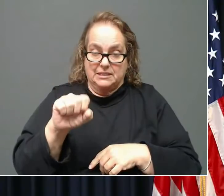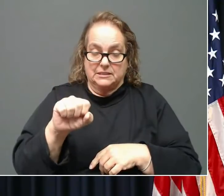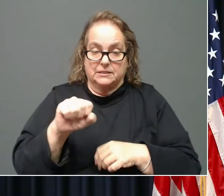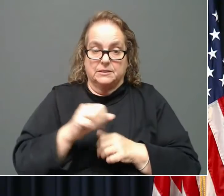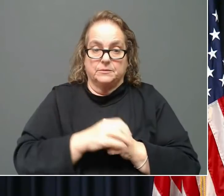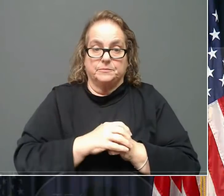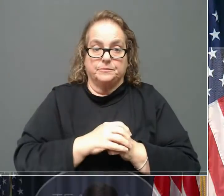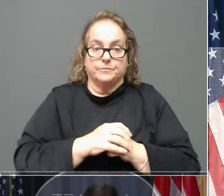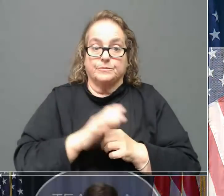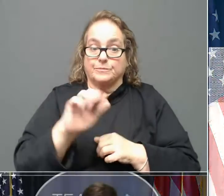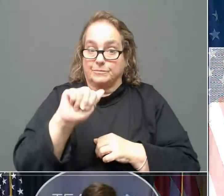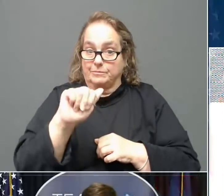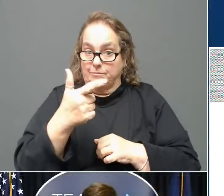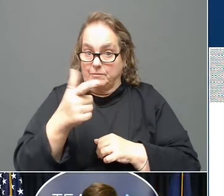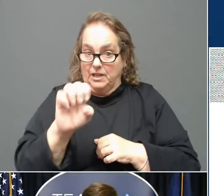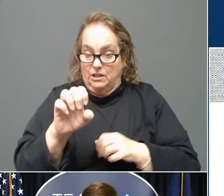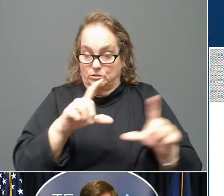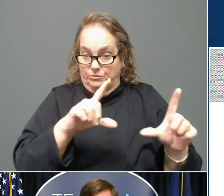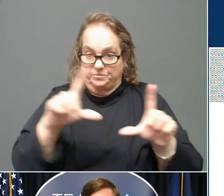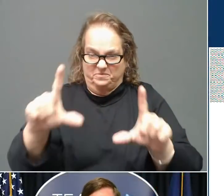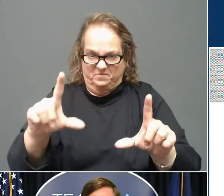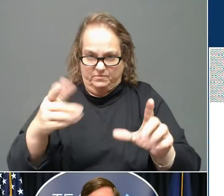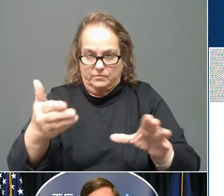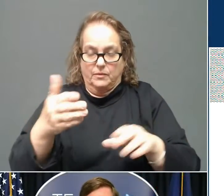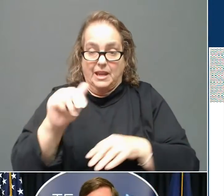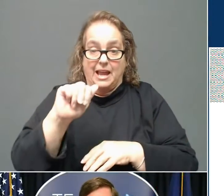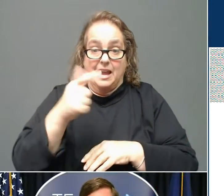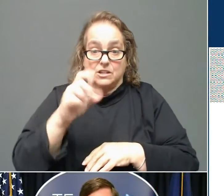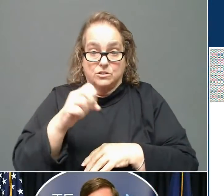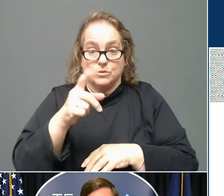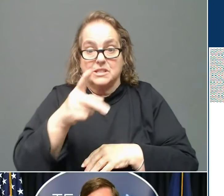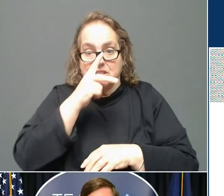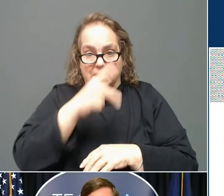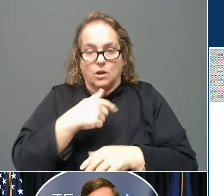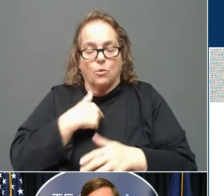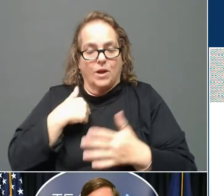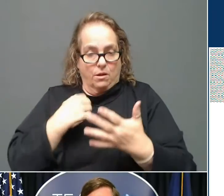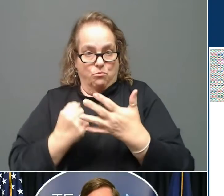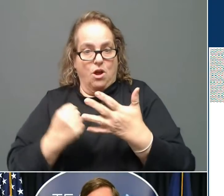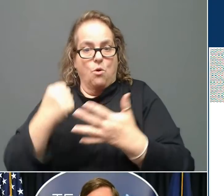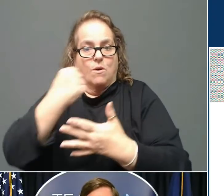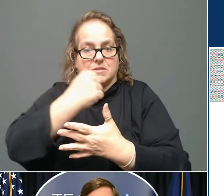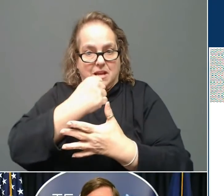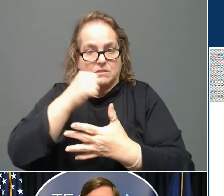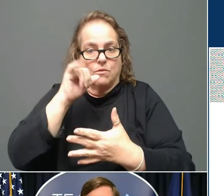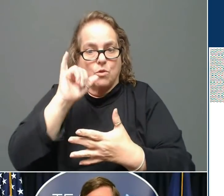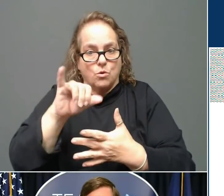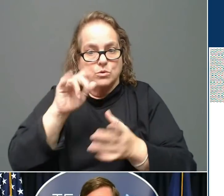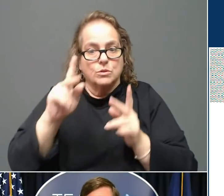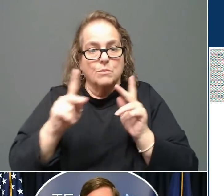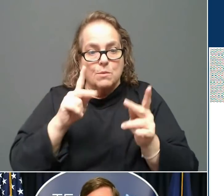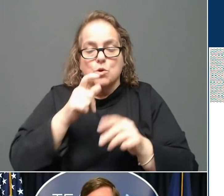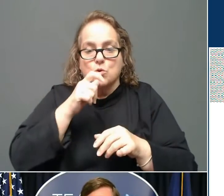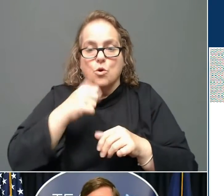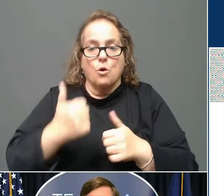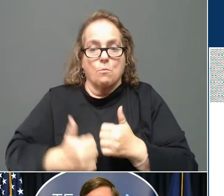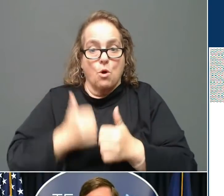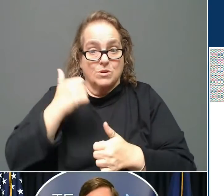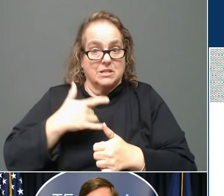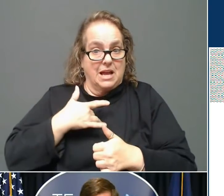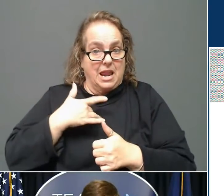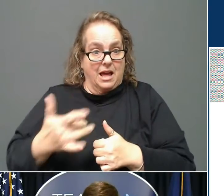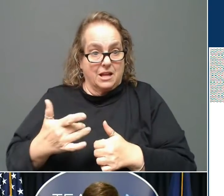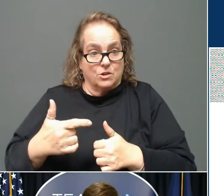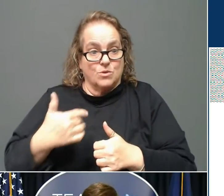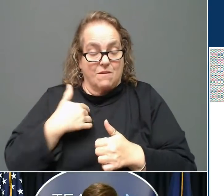age. In age, we see that we have been prioritizing those that are most likely to have the